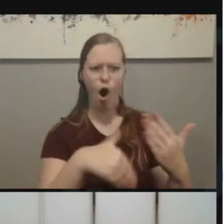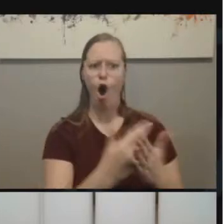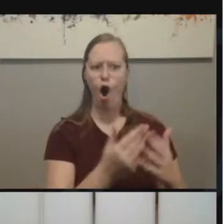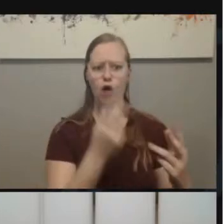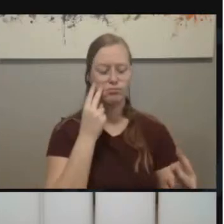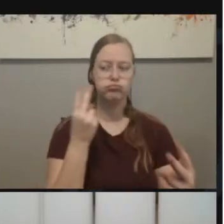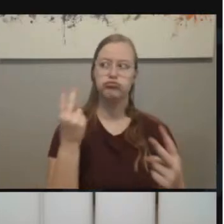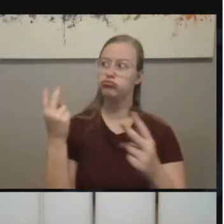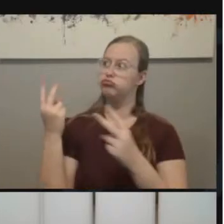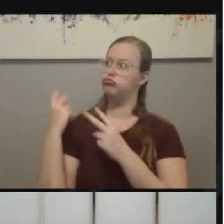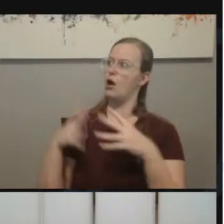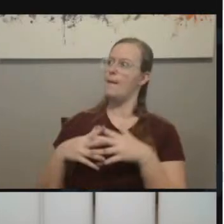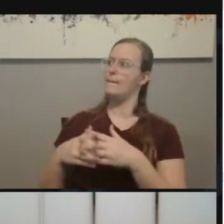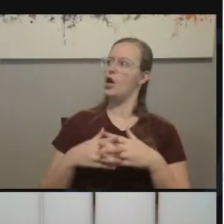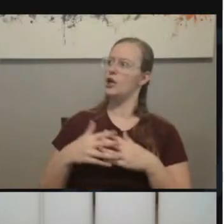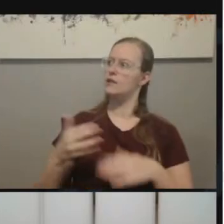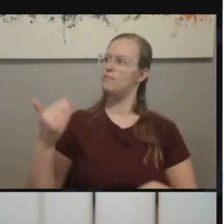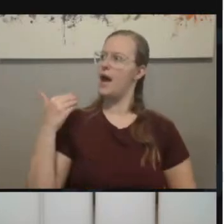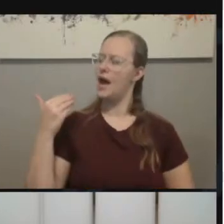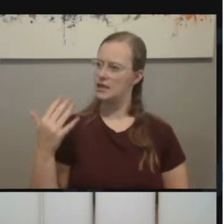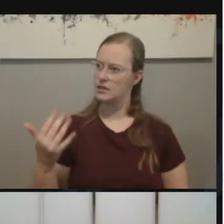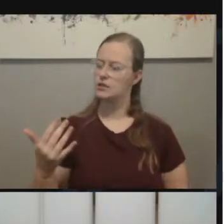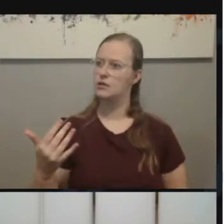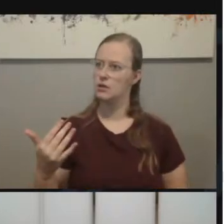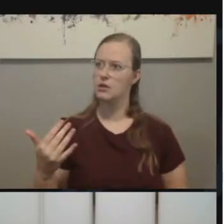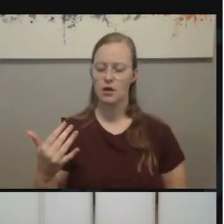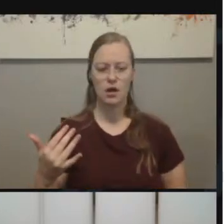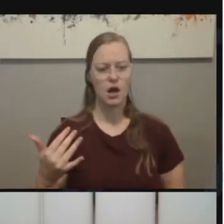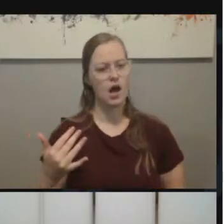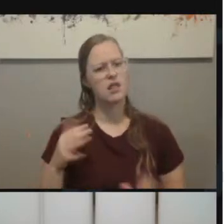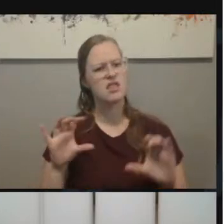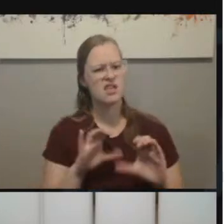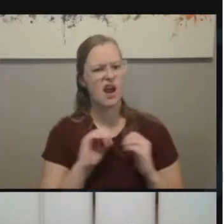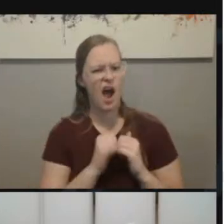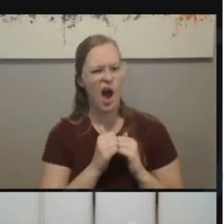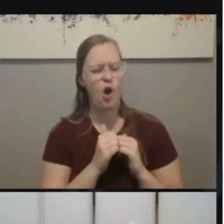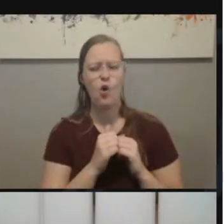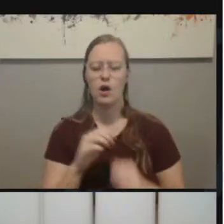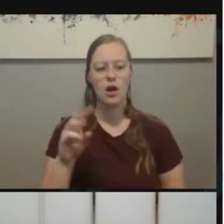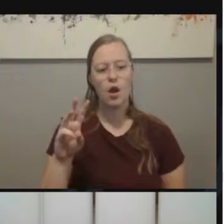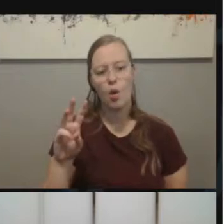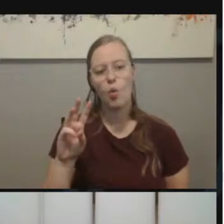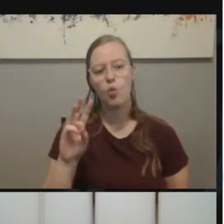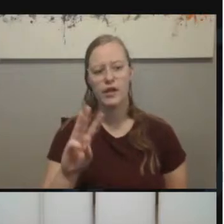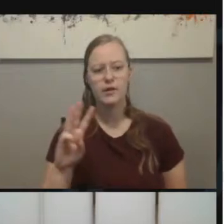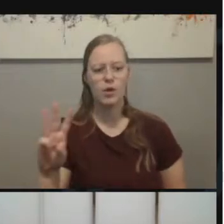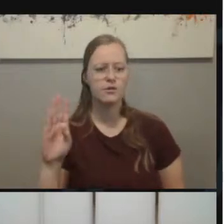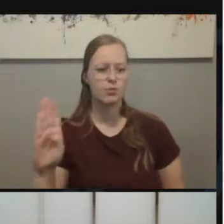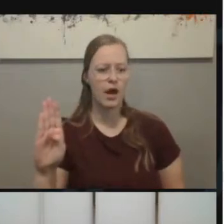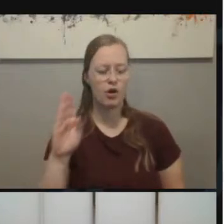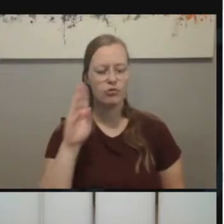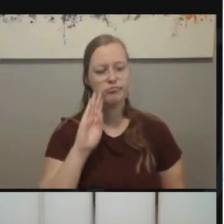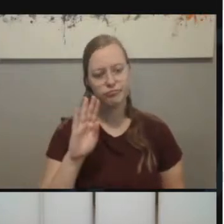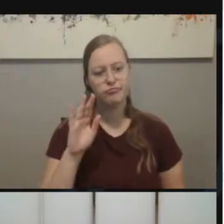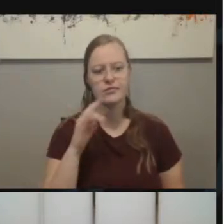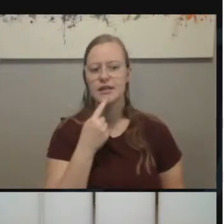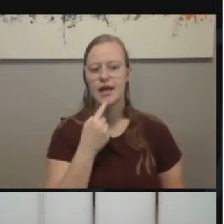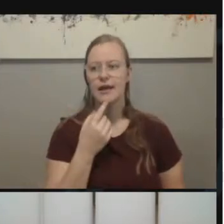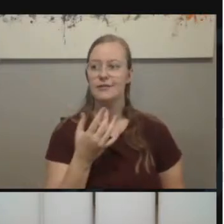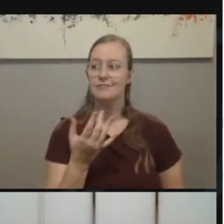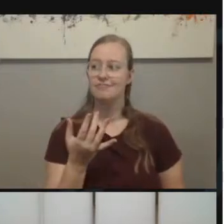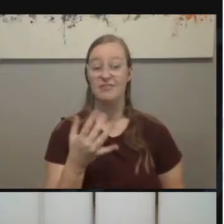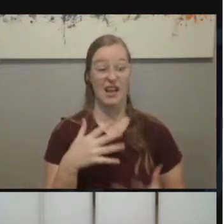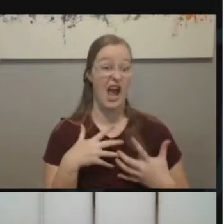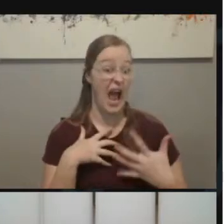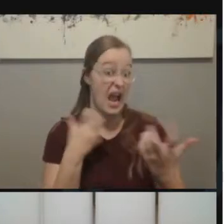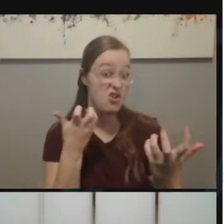they did with a notion that William Wells Brown stated very angrily,